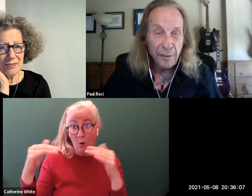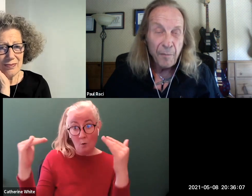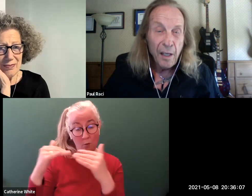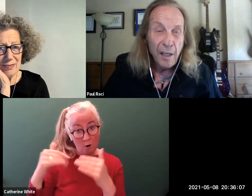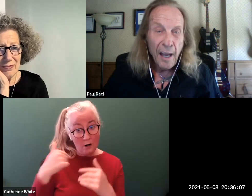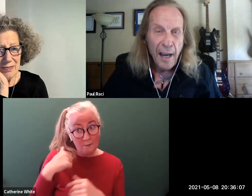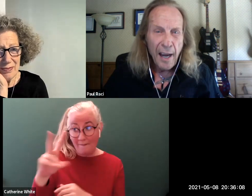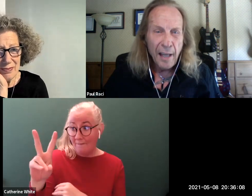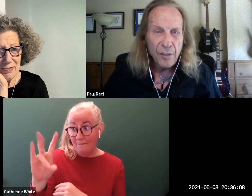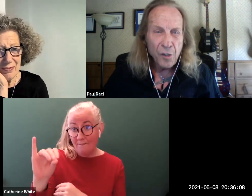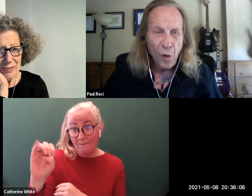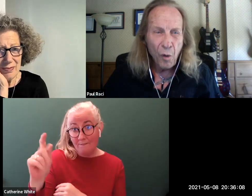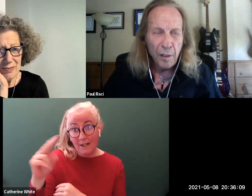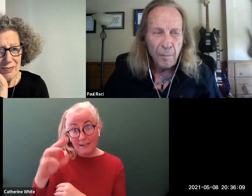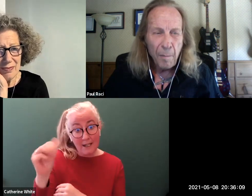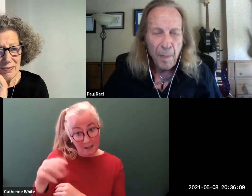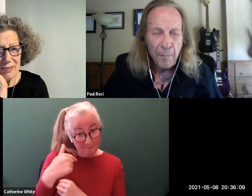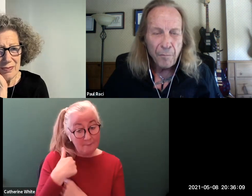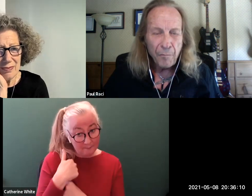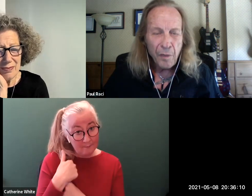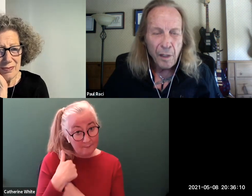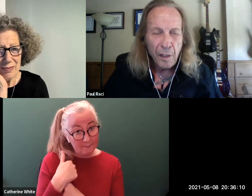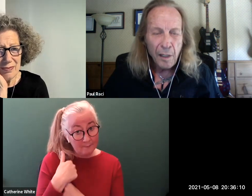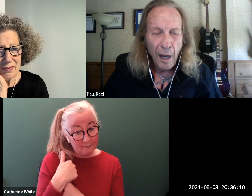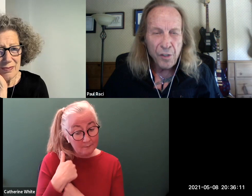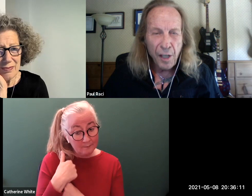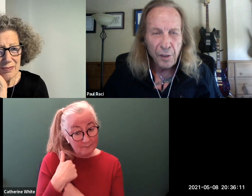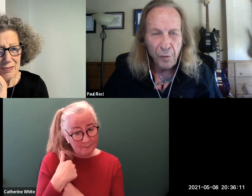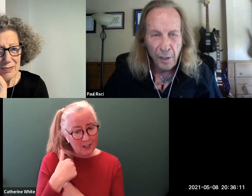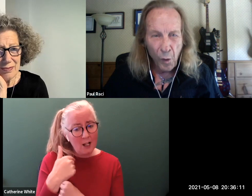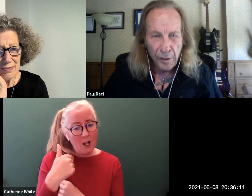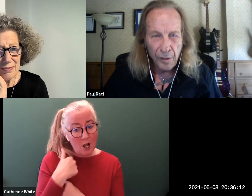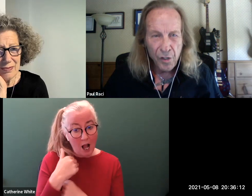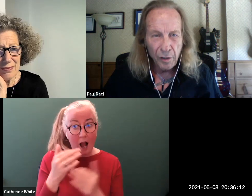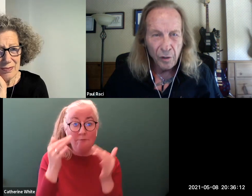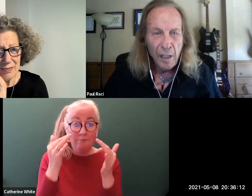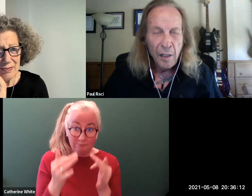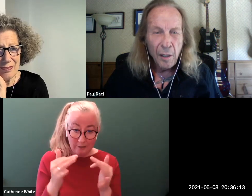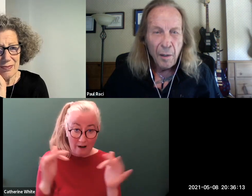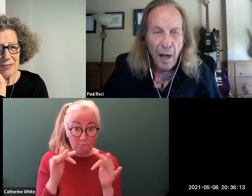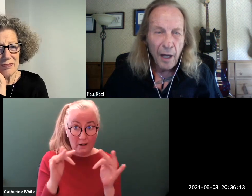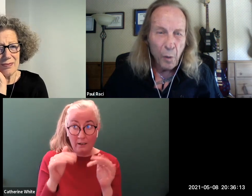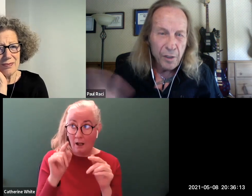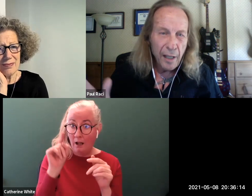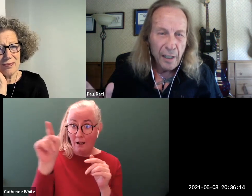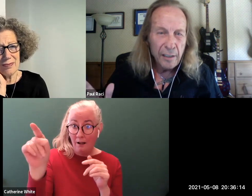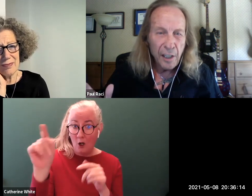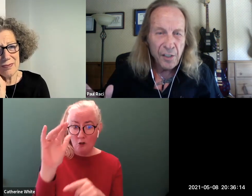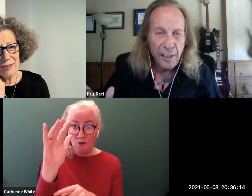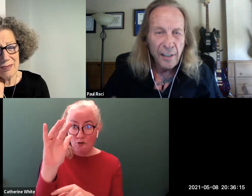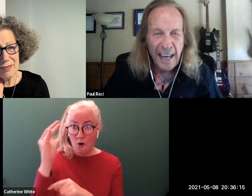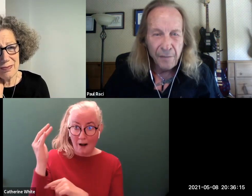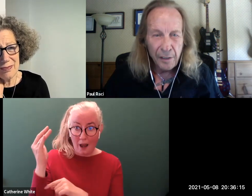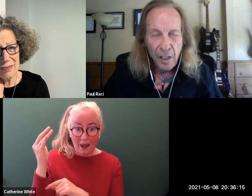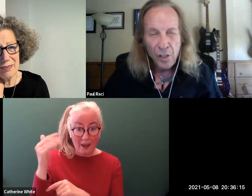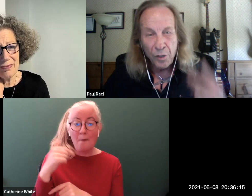drafted, and so I was deathly afraid of going into the jungle. I went and enlisted